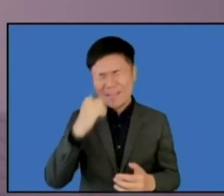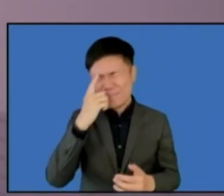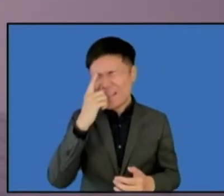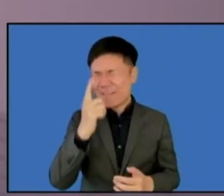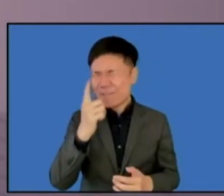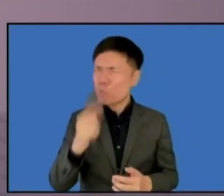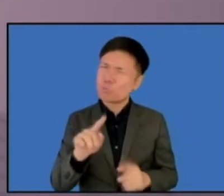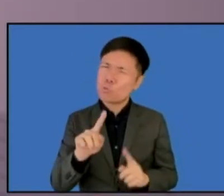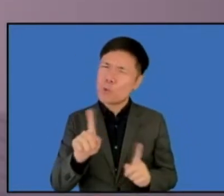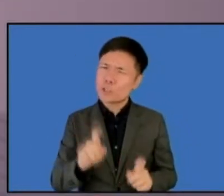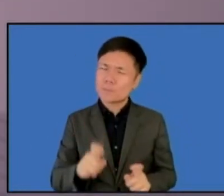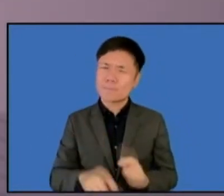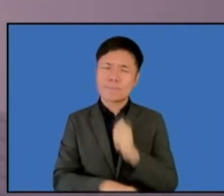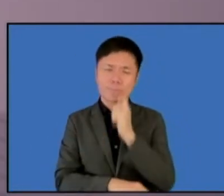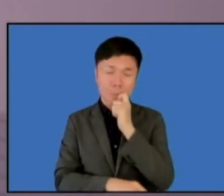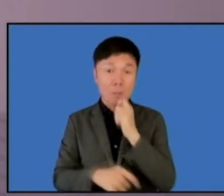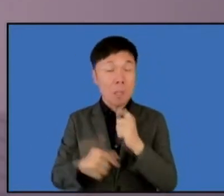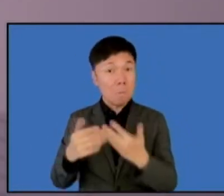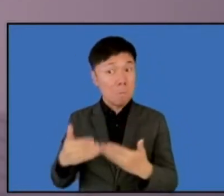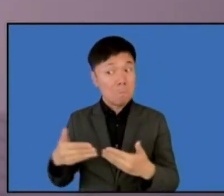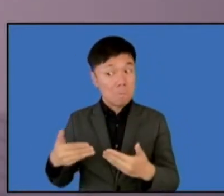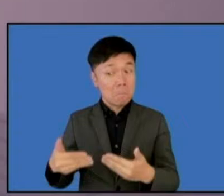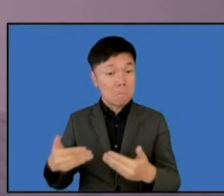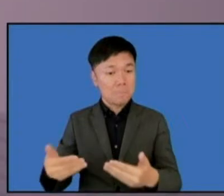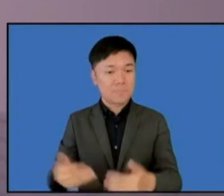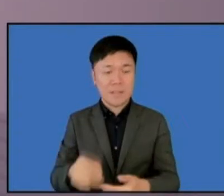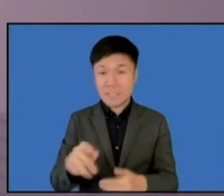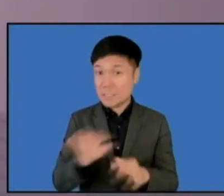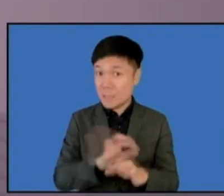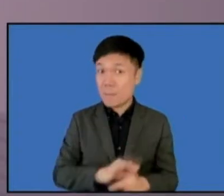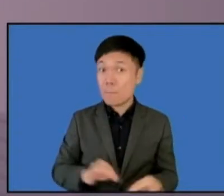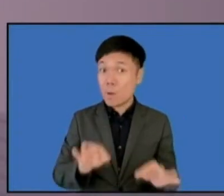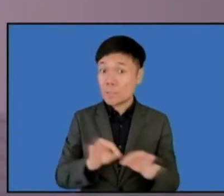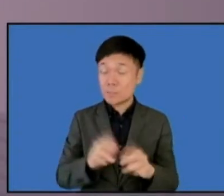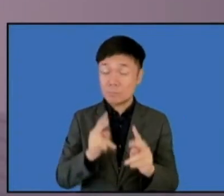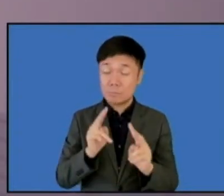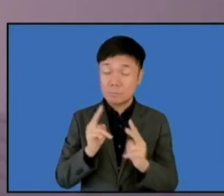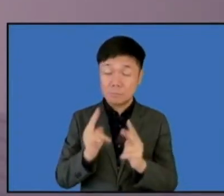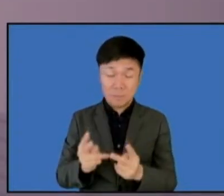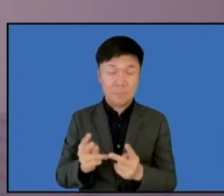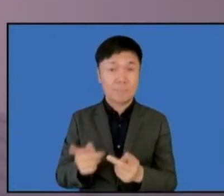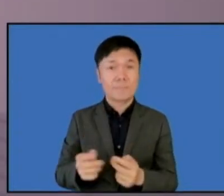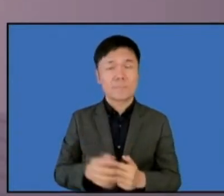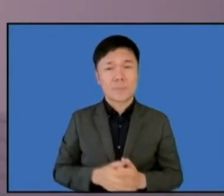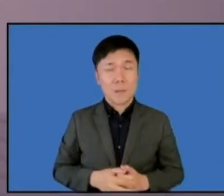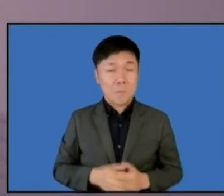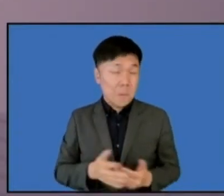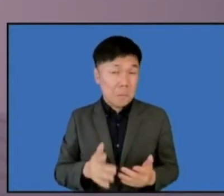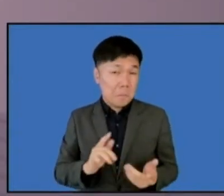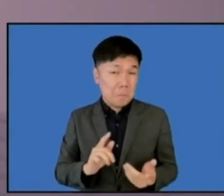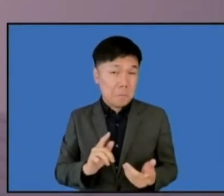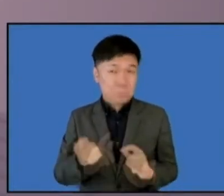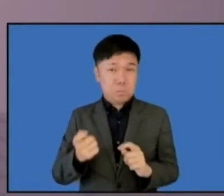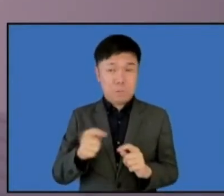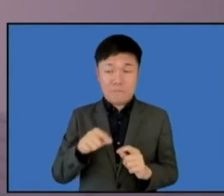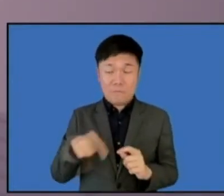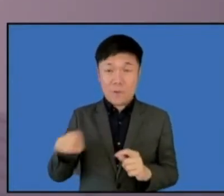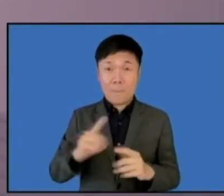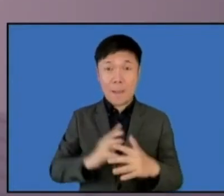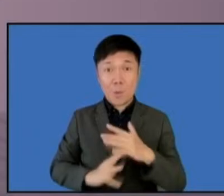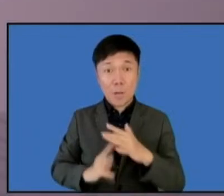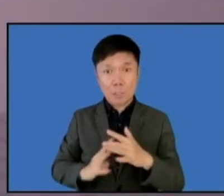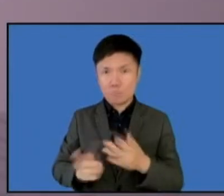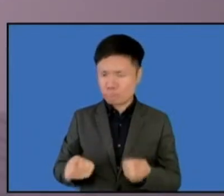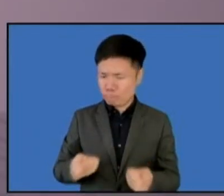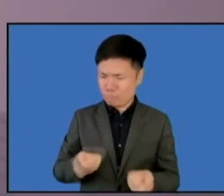it, but there is some progress made. And I think it is important to look at it because when things happen in migration governance,